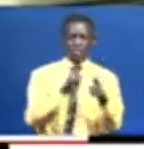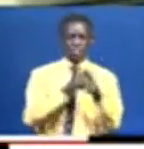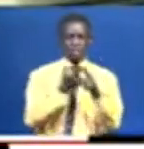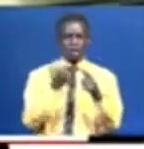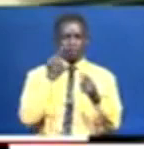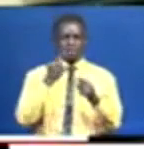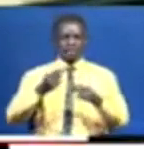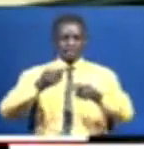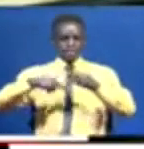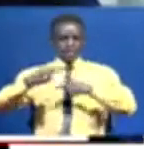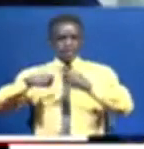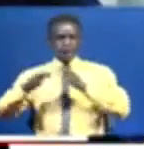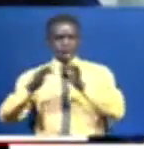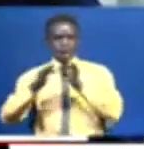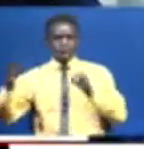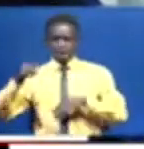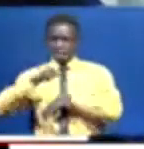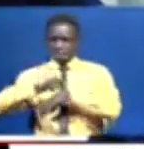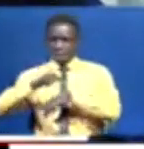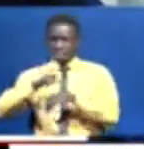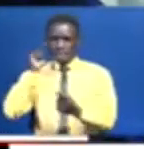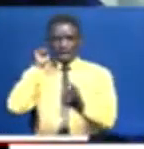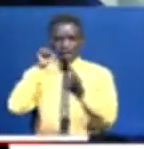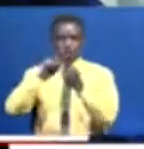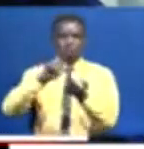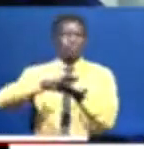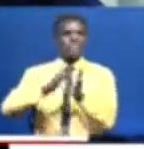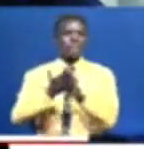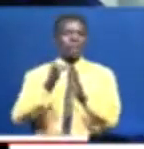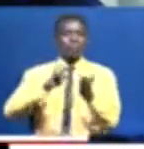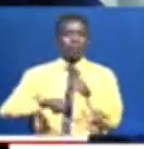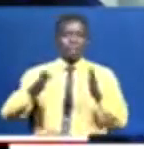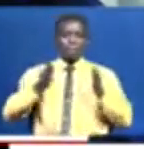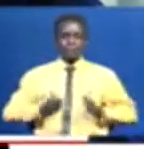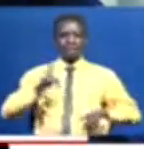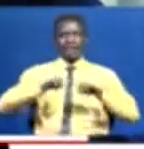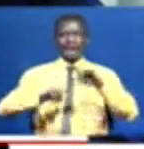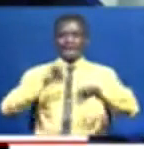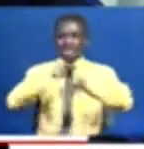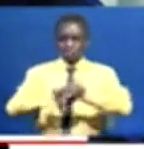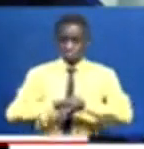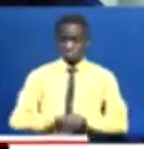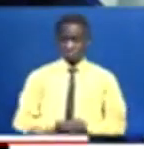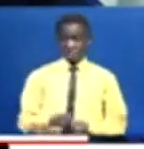time in order to stay undetected. So these threats also